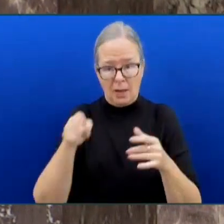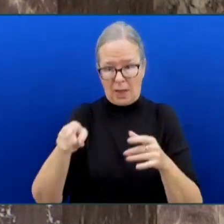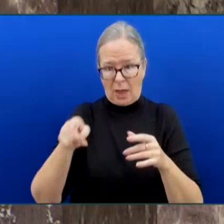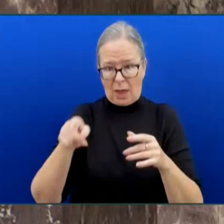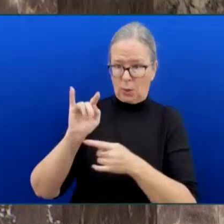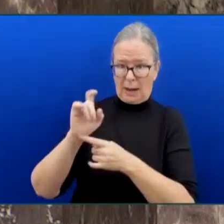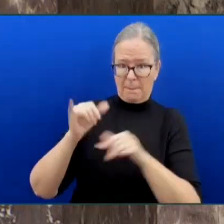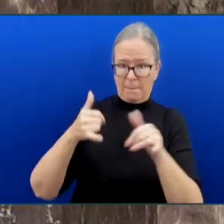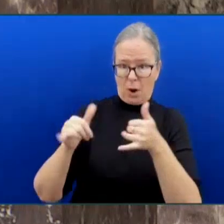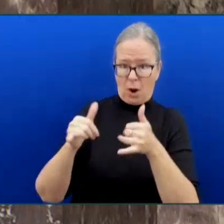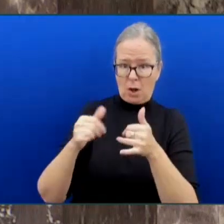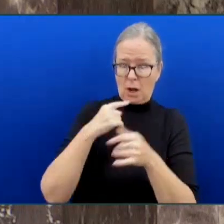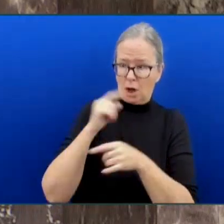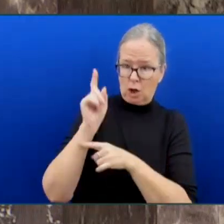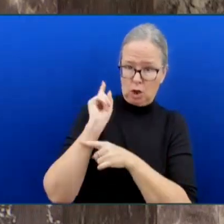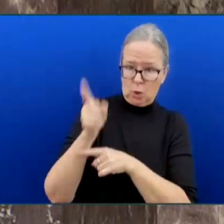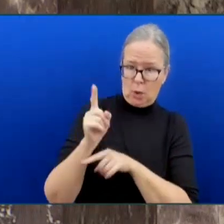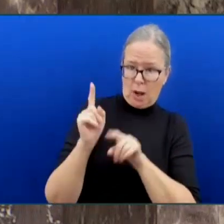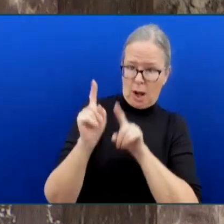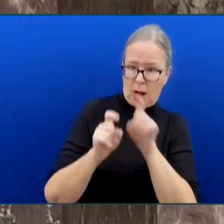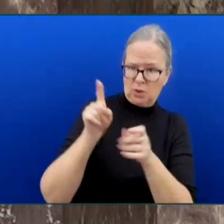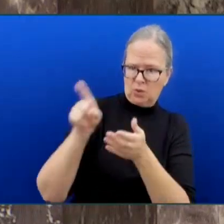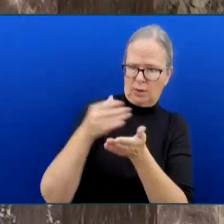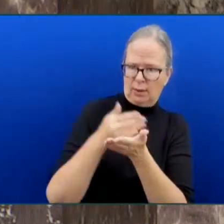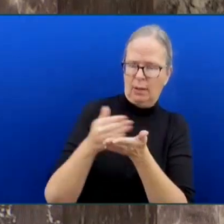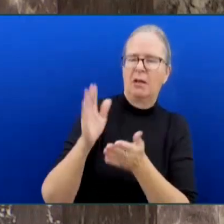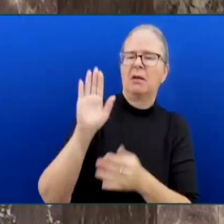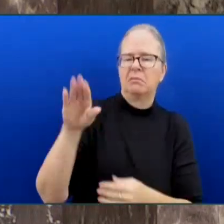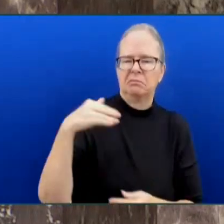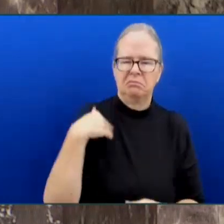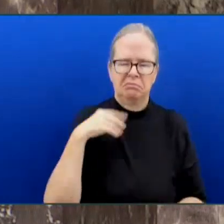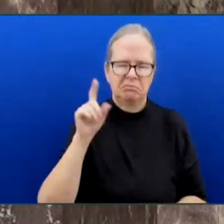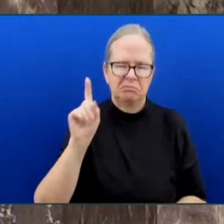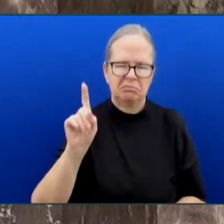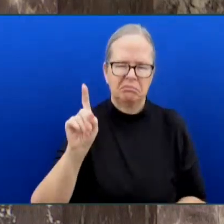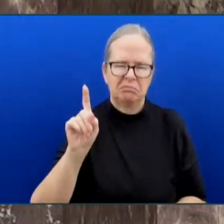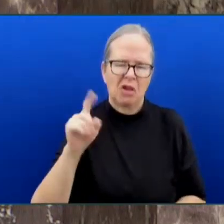Honourable Speaker, we are in a housing crisis, and what